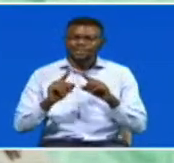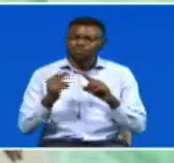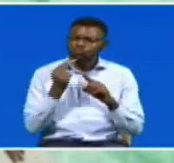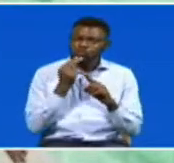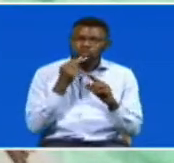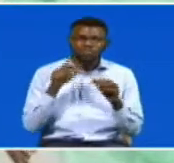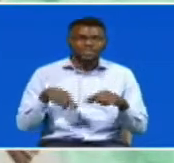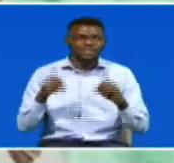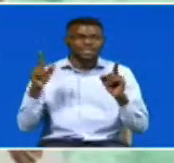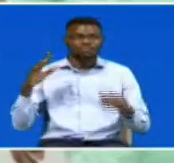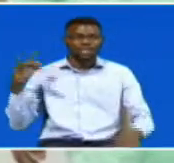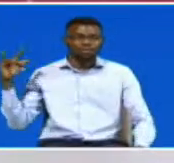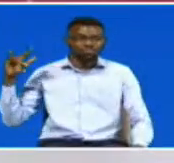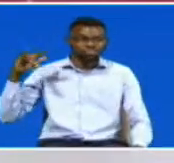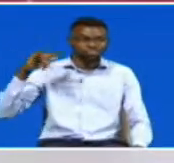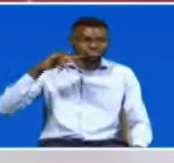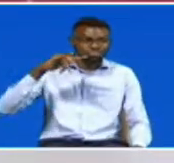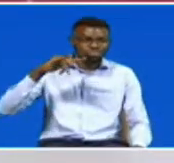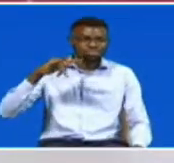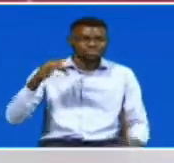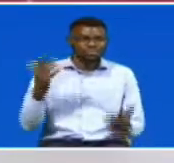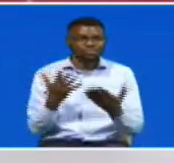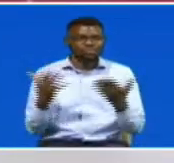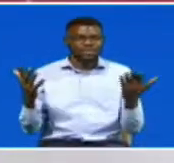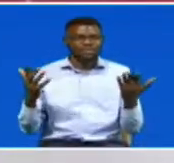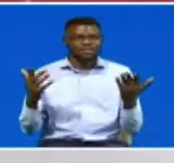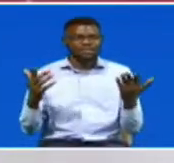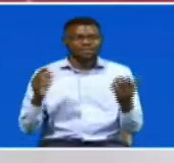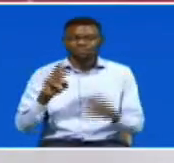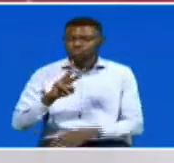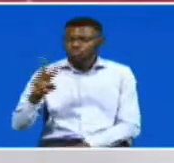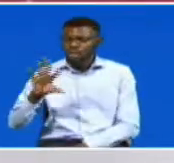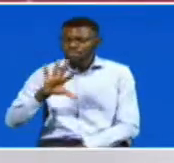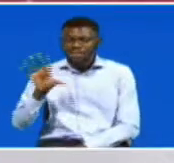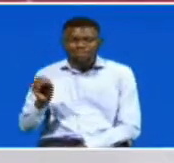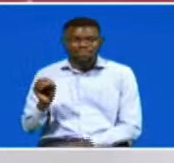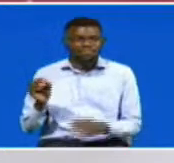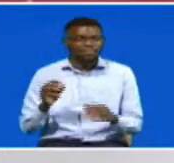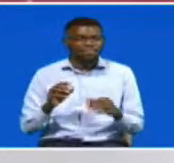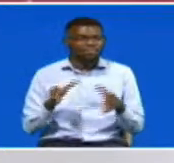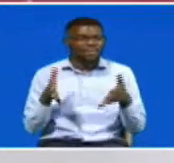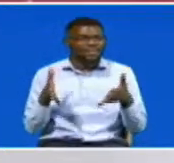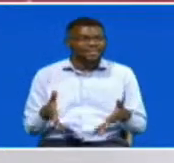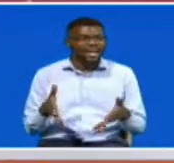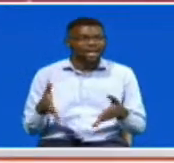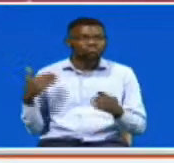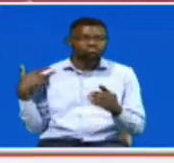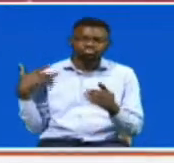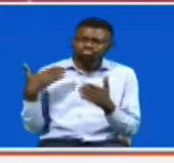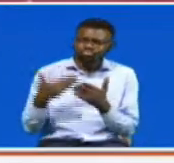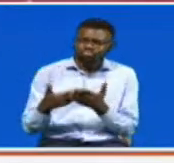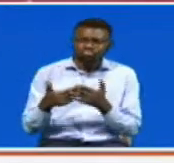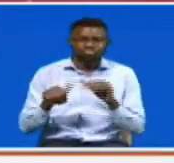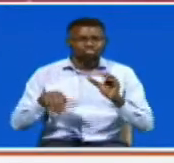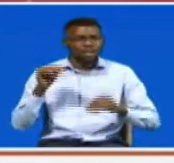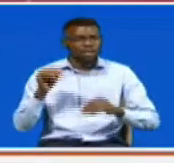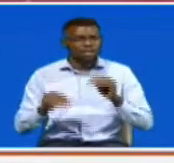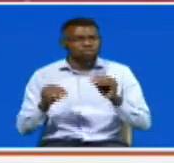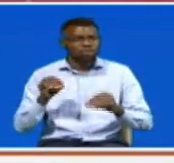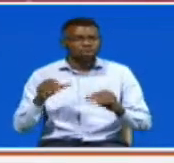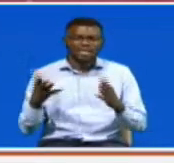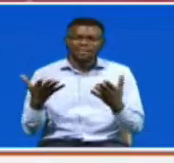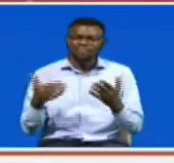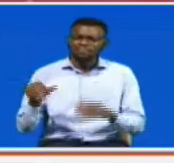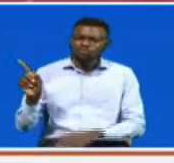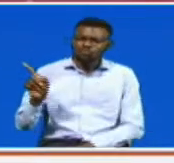alipeleka vita hivyo Afrika Magharibi. So far, the trend has been that an election malpractice that goes